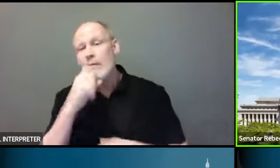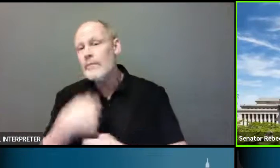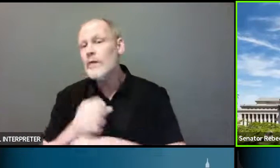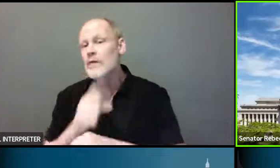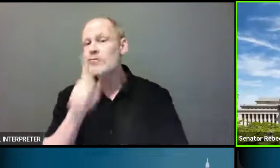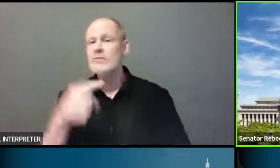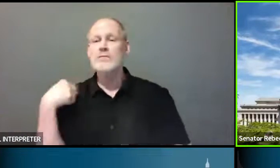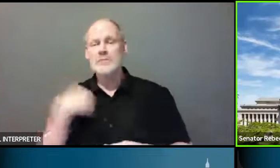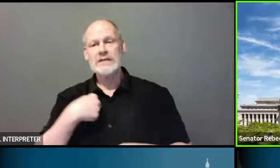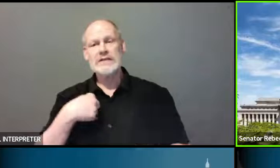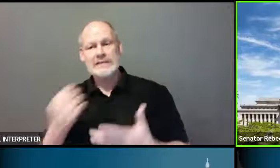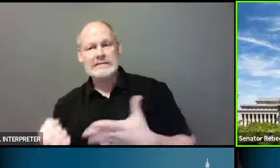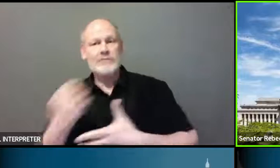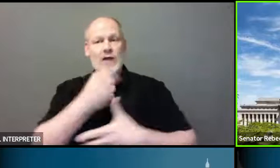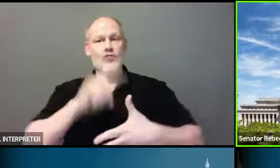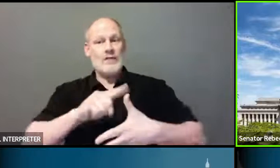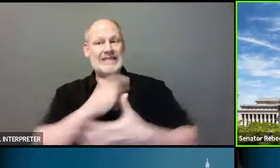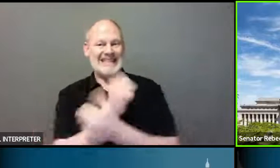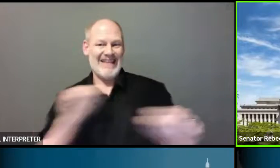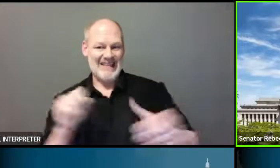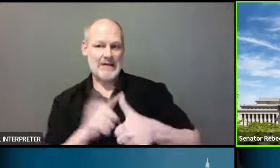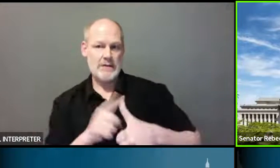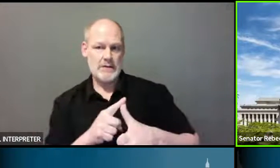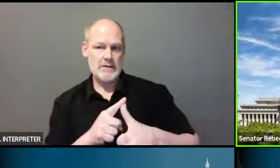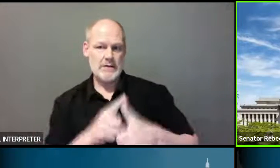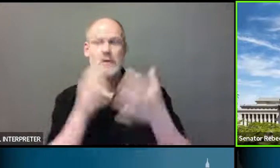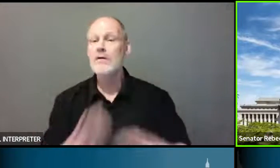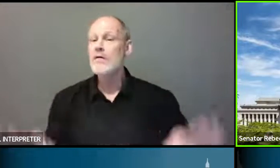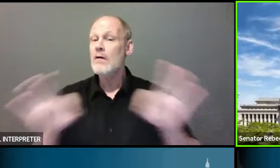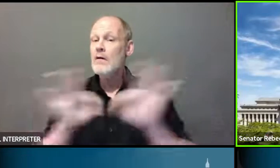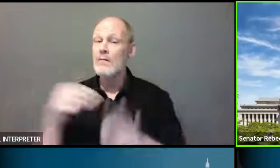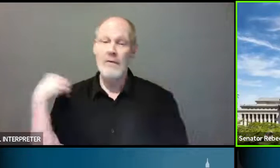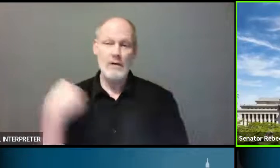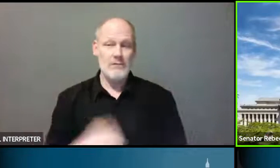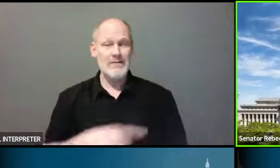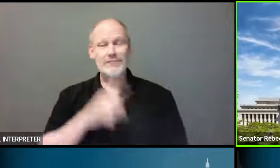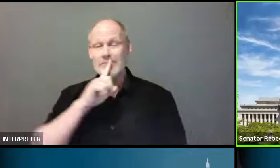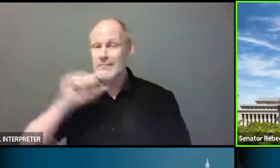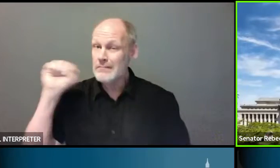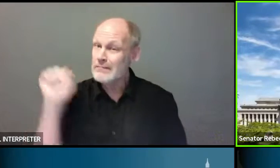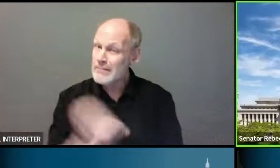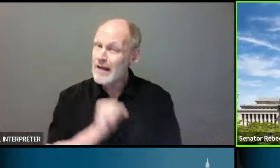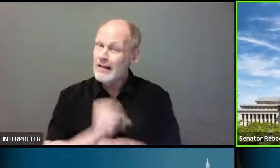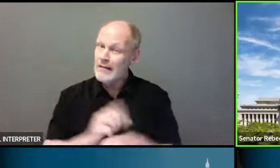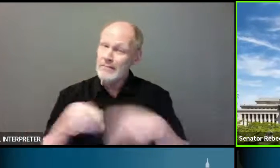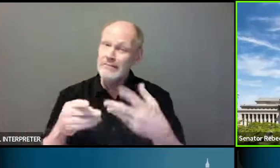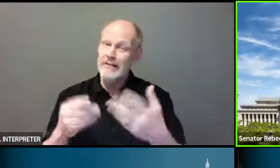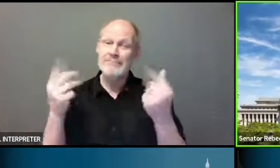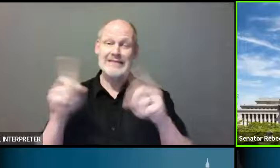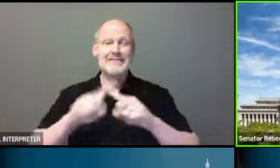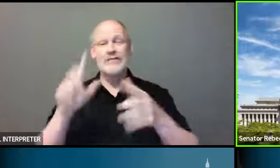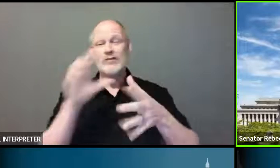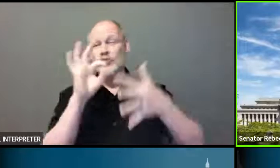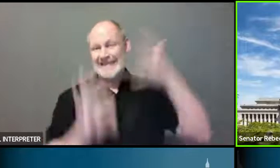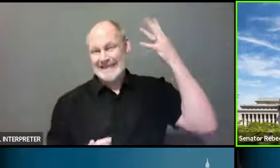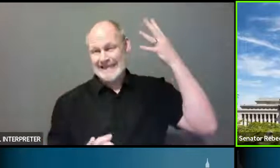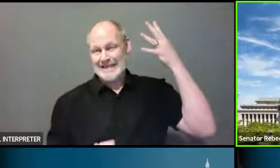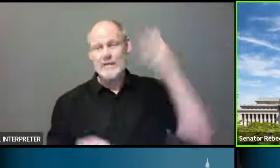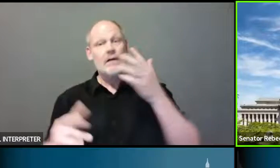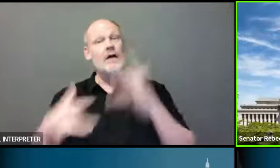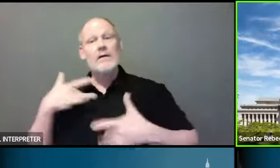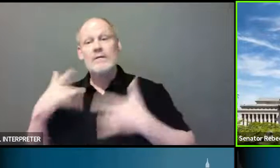safety, including and making sure that we're giving people real choices. One really exciting part of this policy is